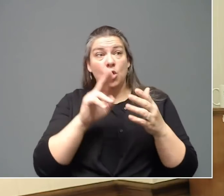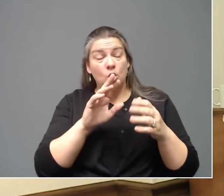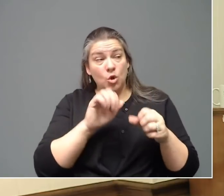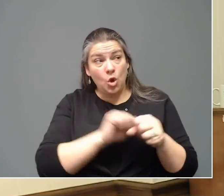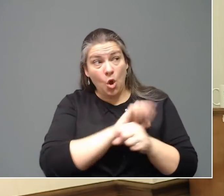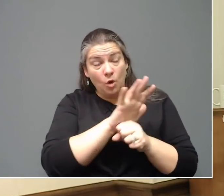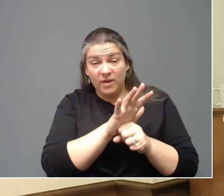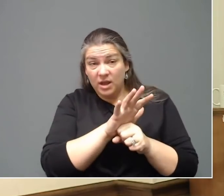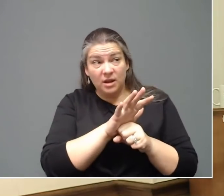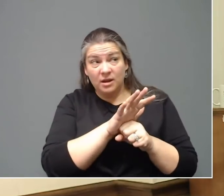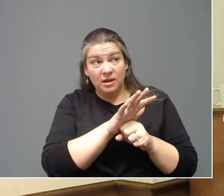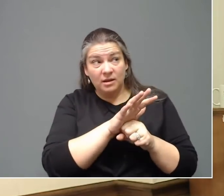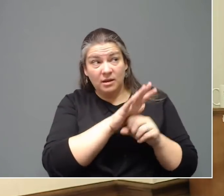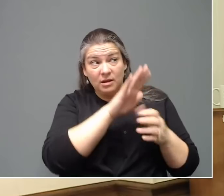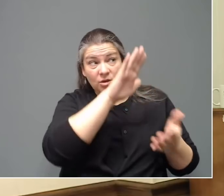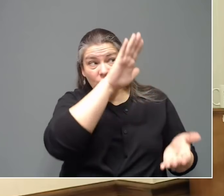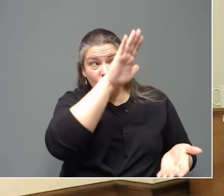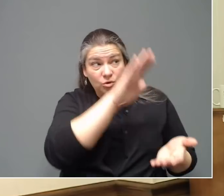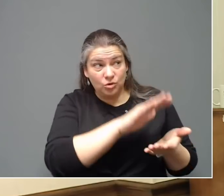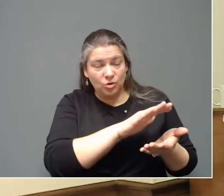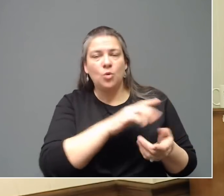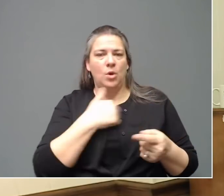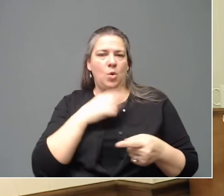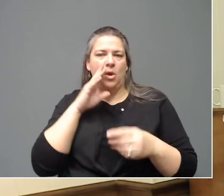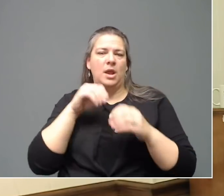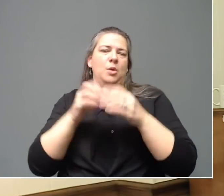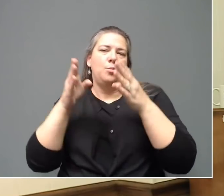back to you soon. Thank you.